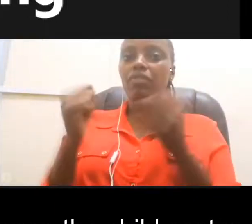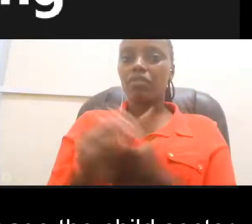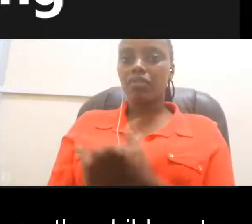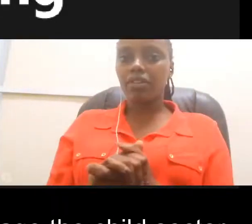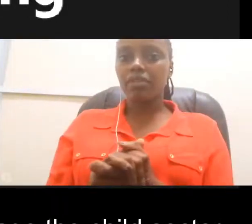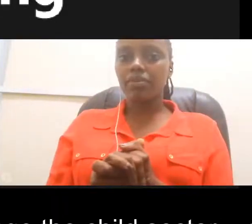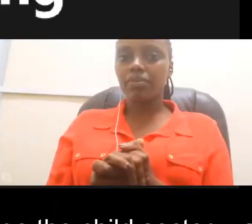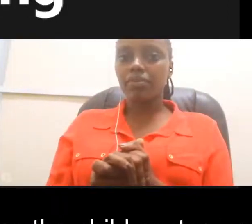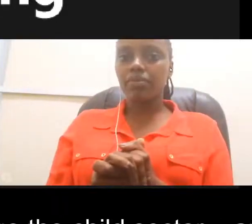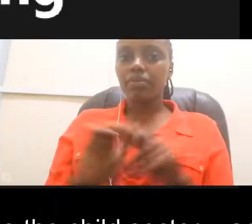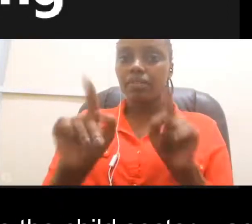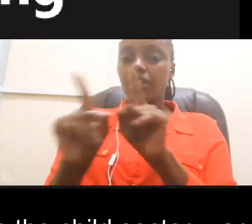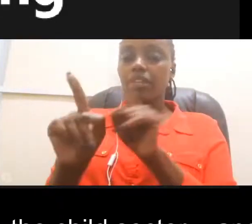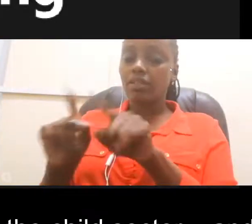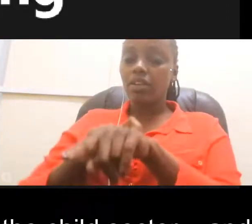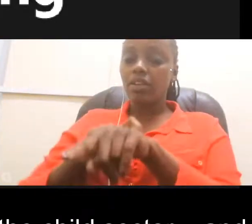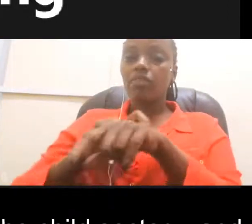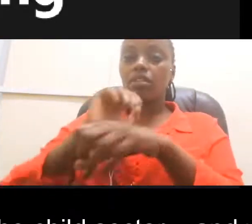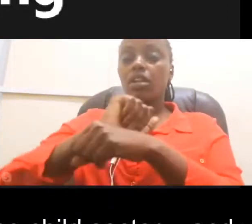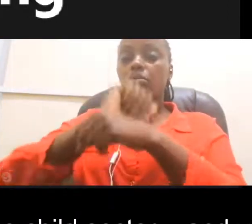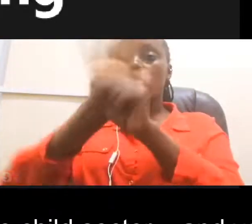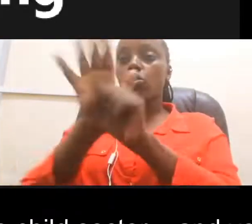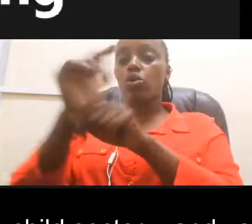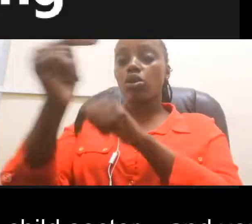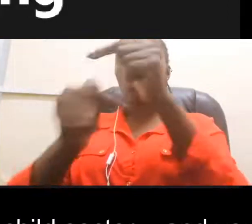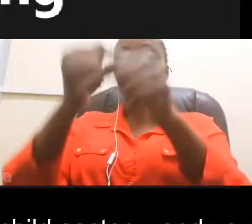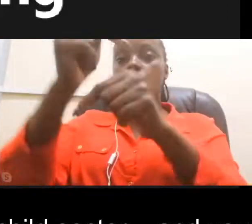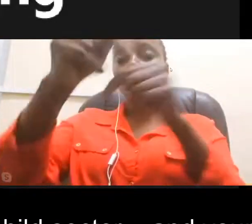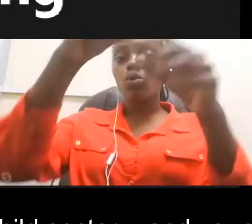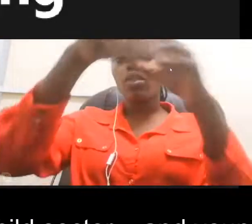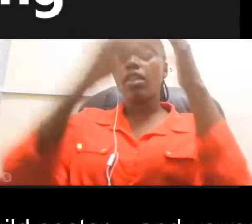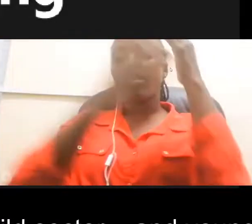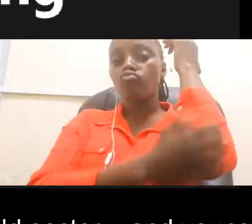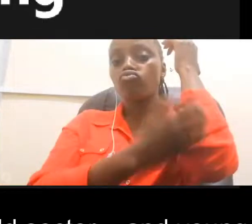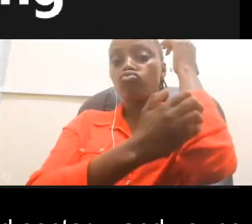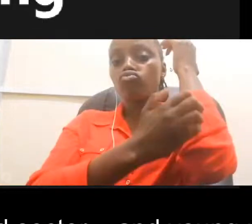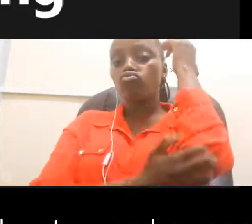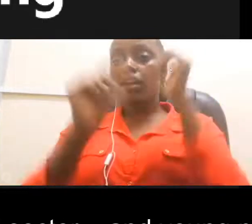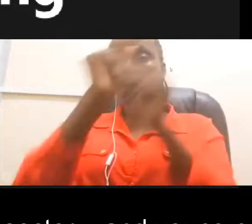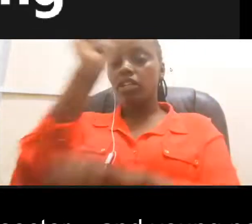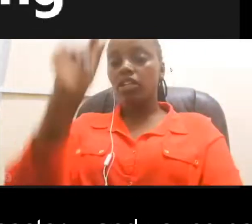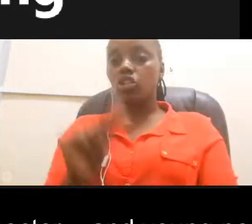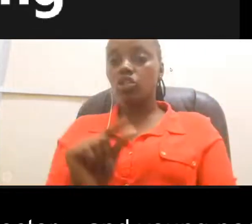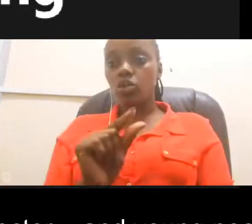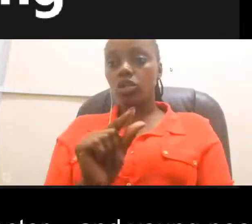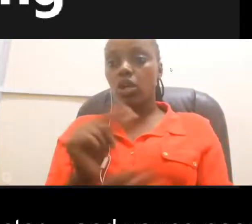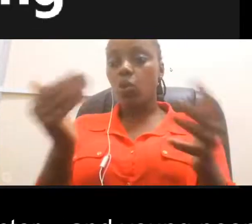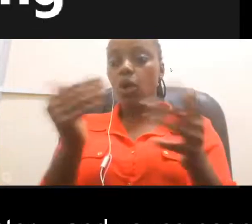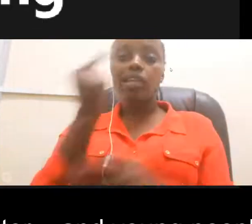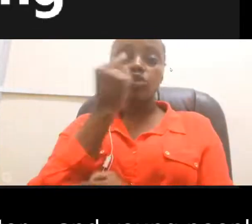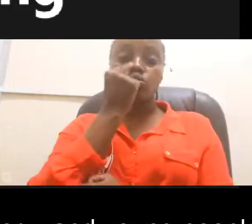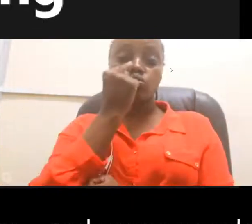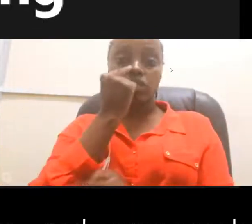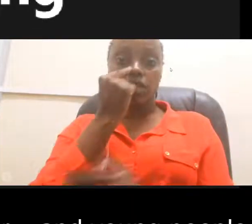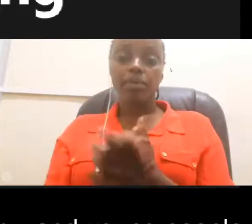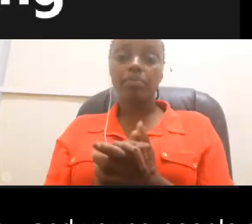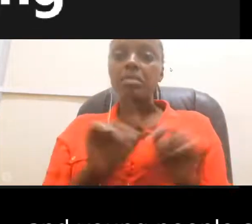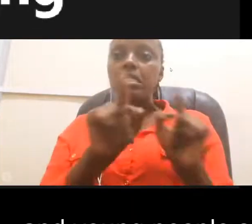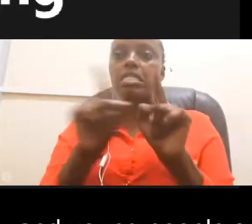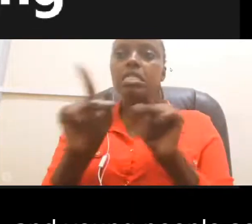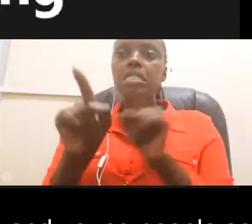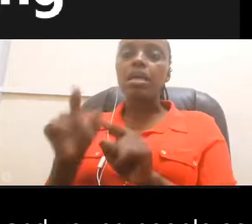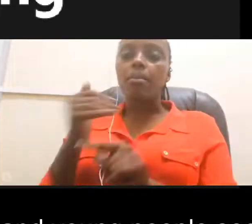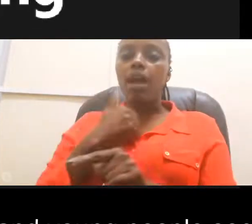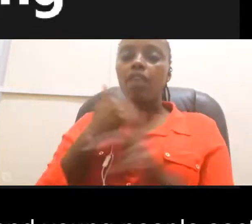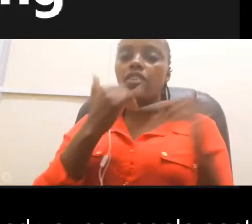even as the pandemic continues within the poor regions in Sudan. In the implementation of the decisions